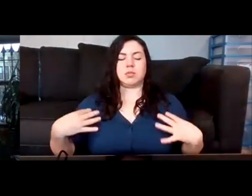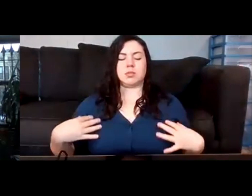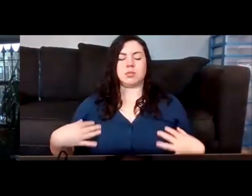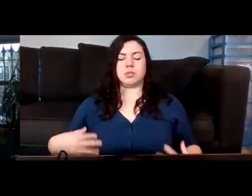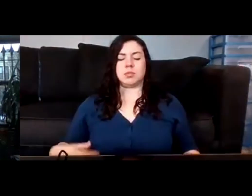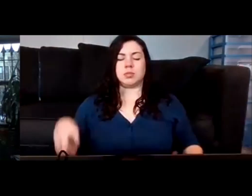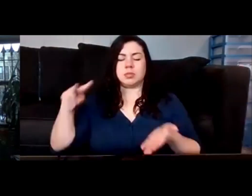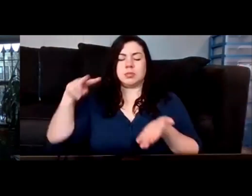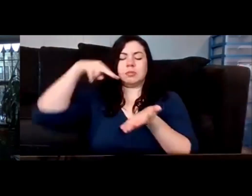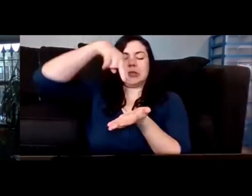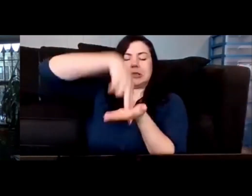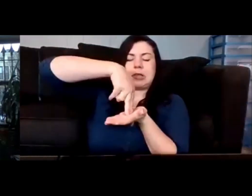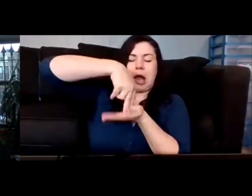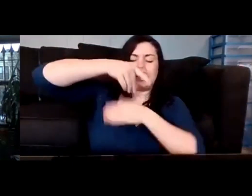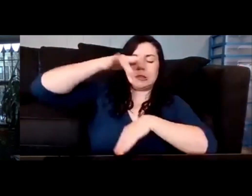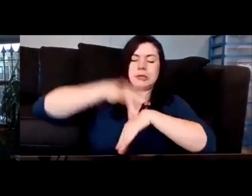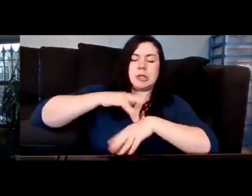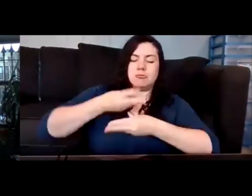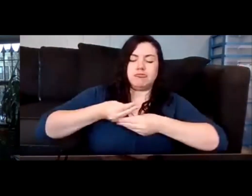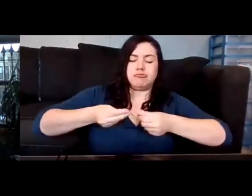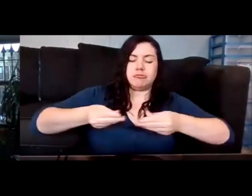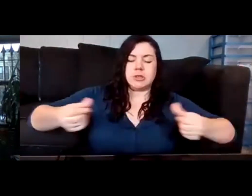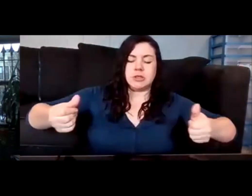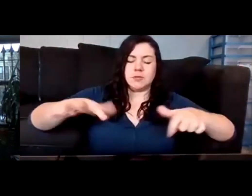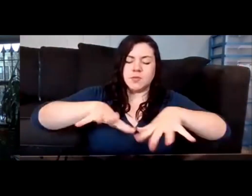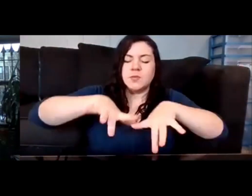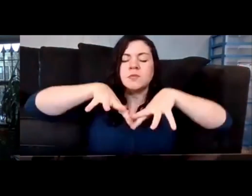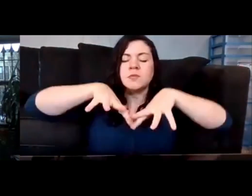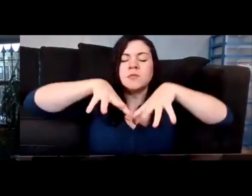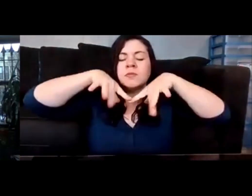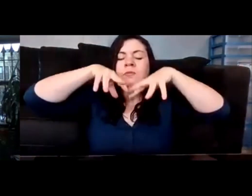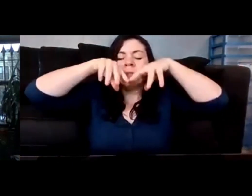Breathing in, intentionally taking what you need, what gives